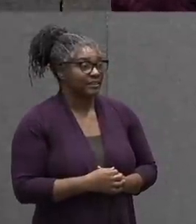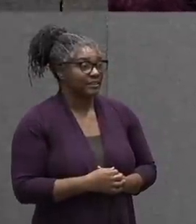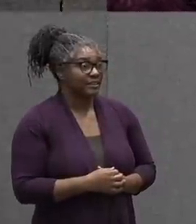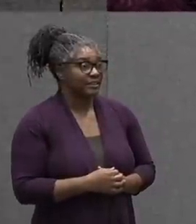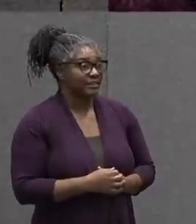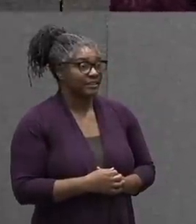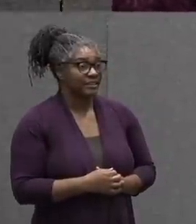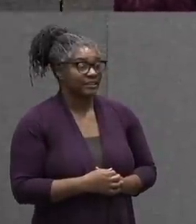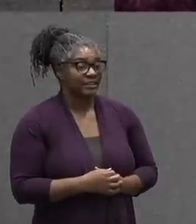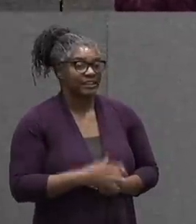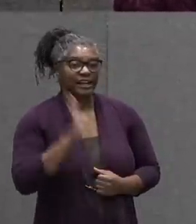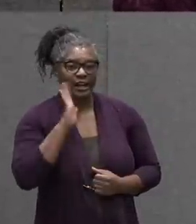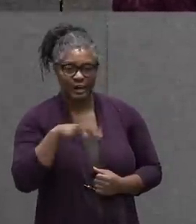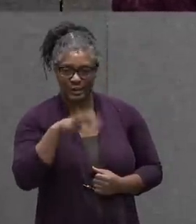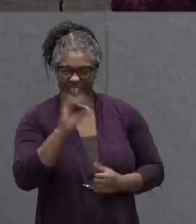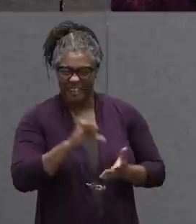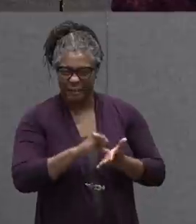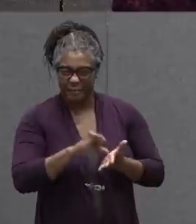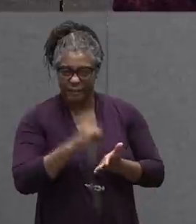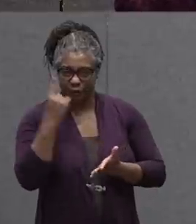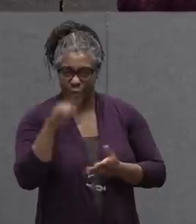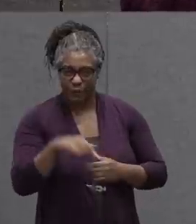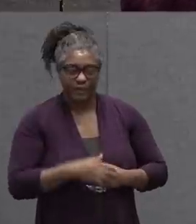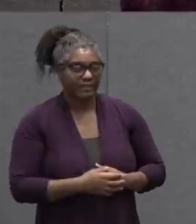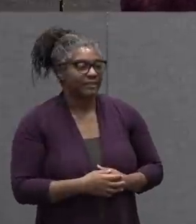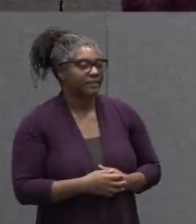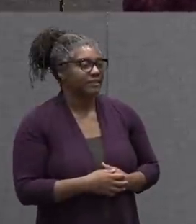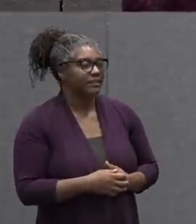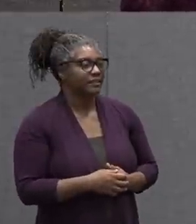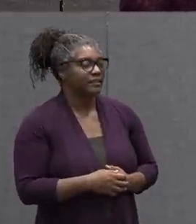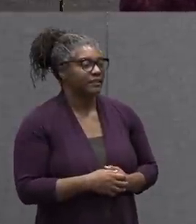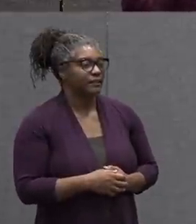Let me turn to the page for you.